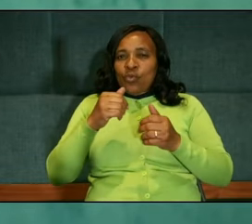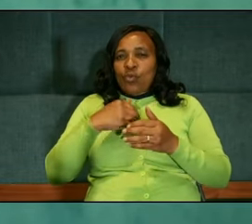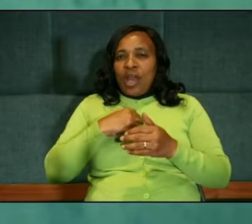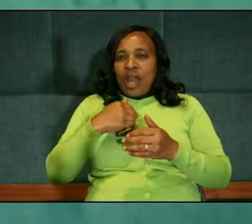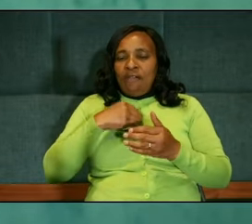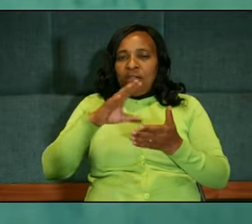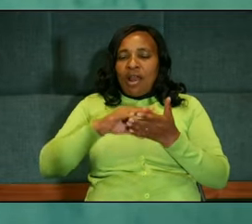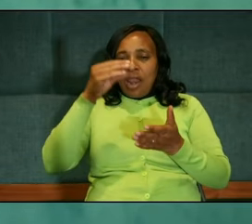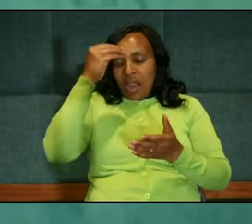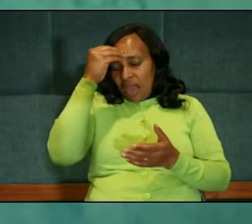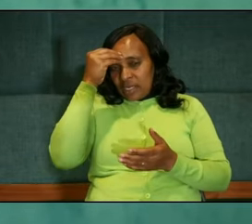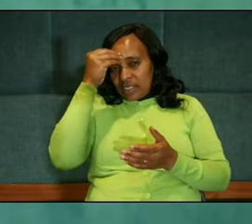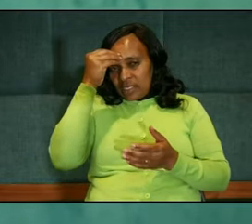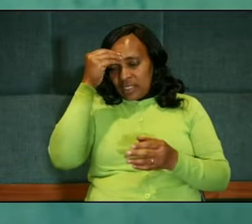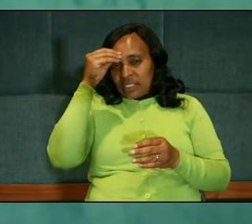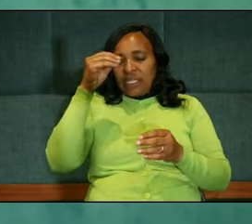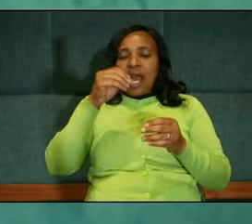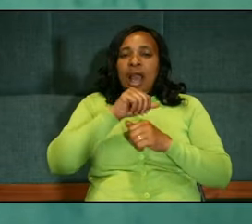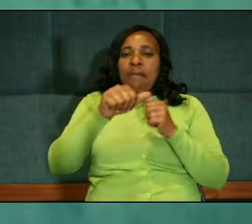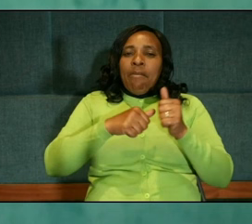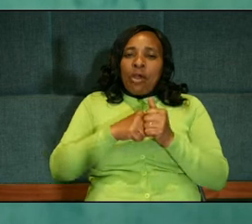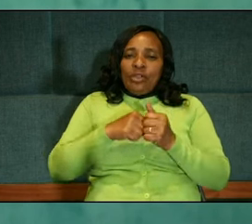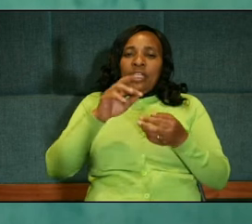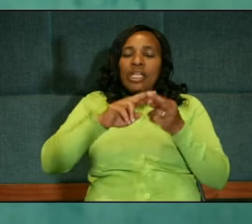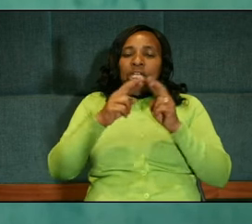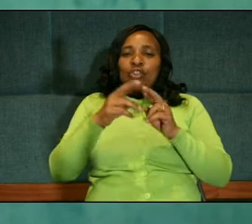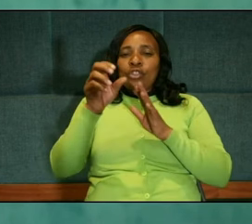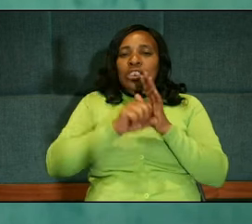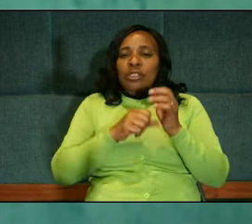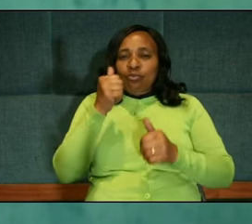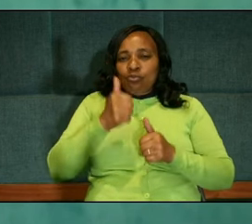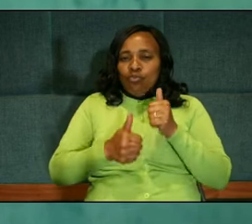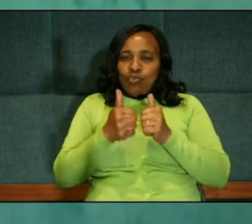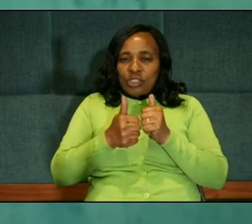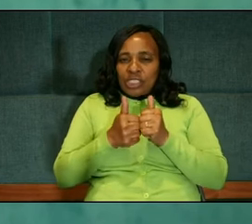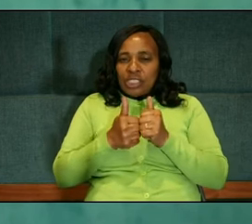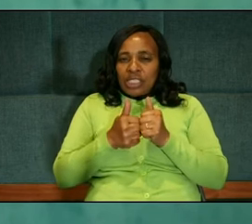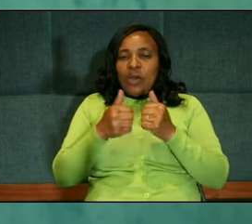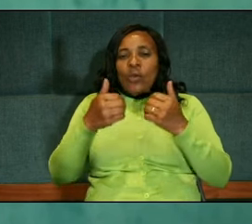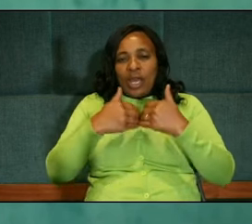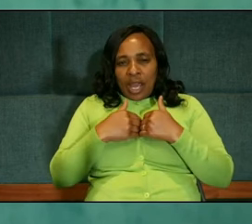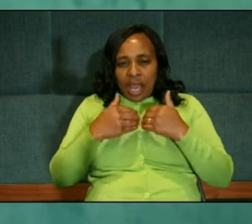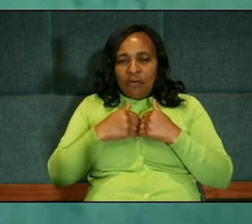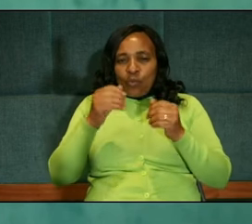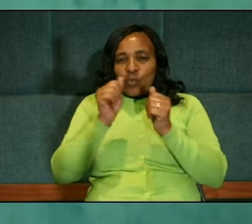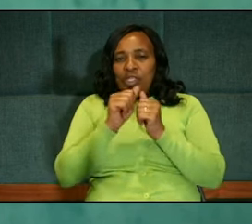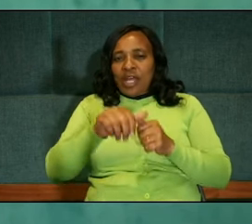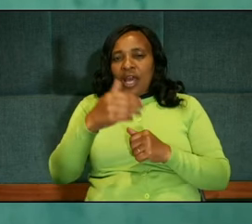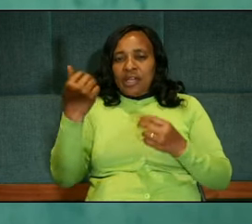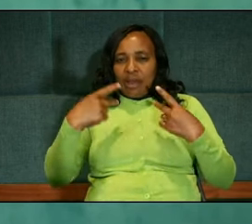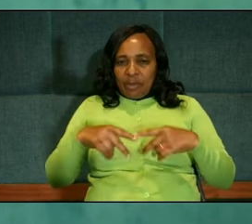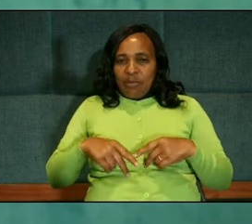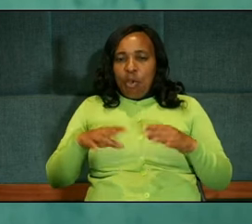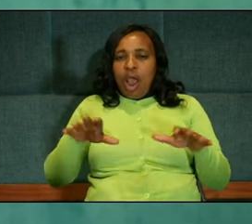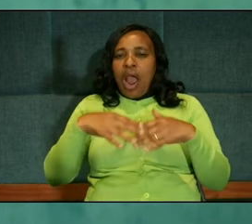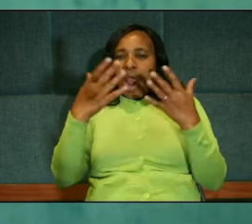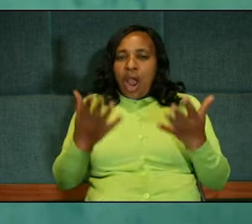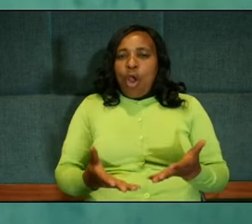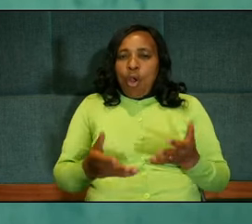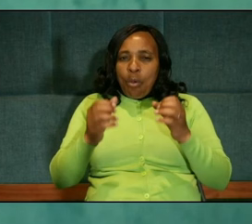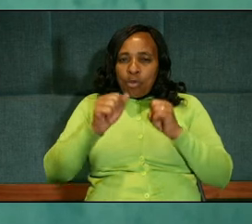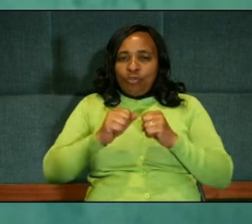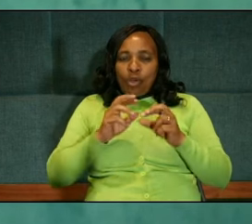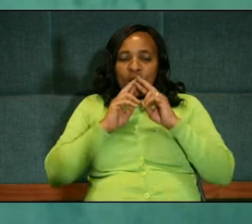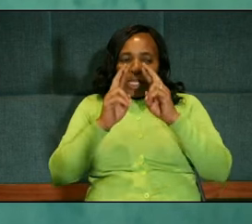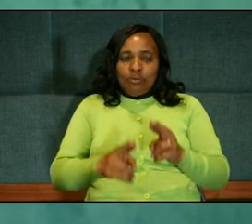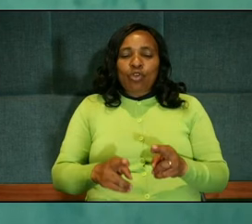learned deeply about the relationships that we can have with other people and how we can